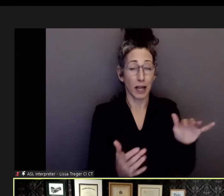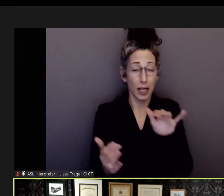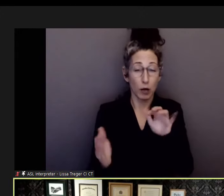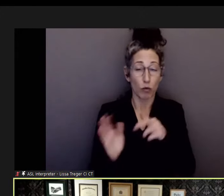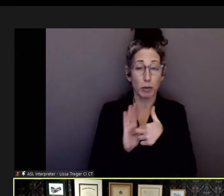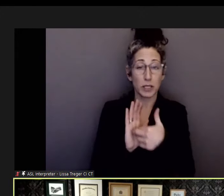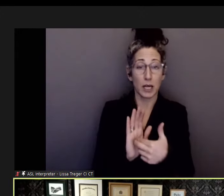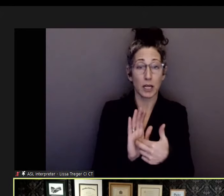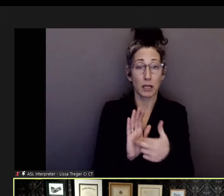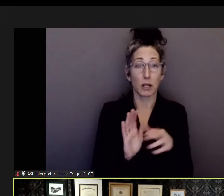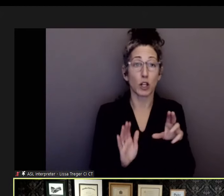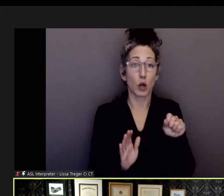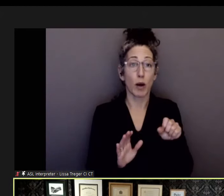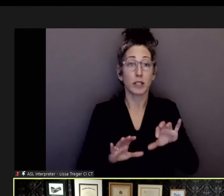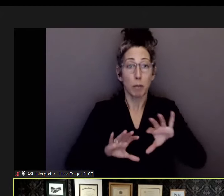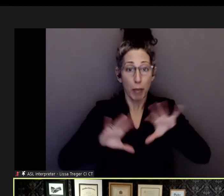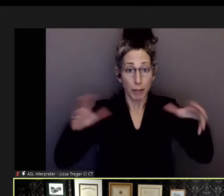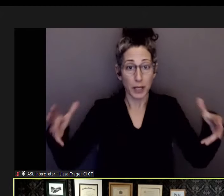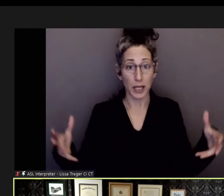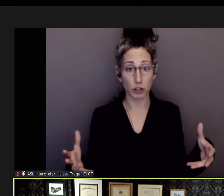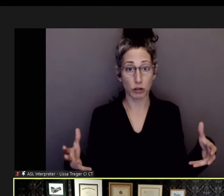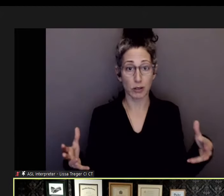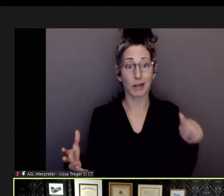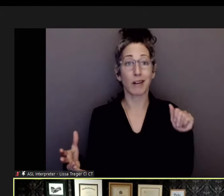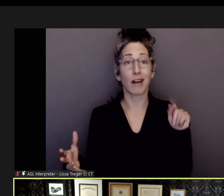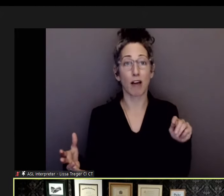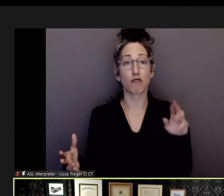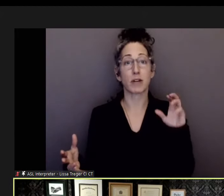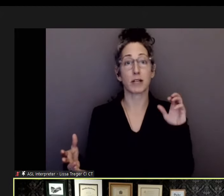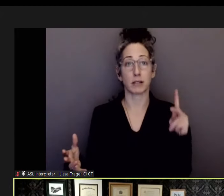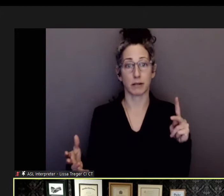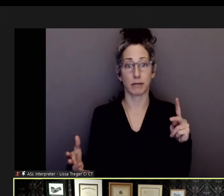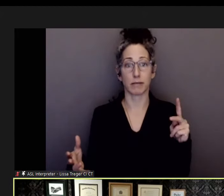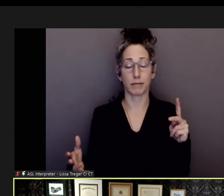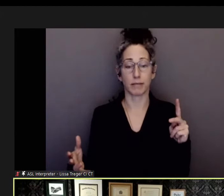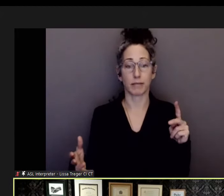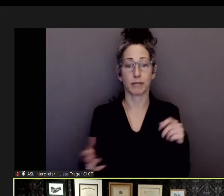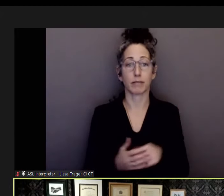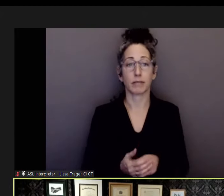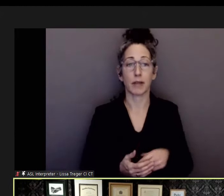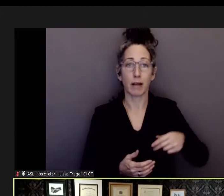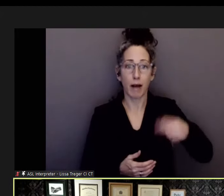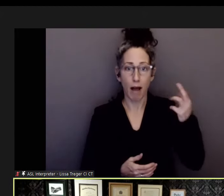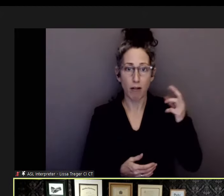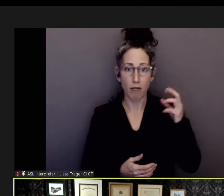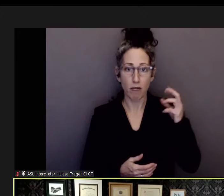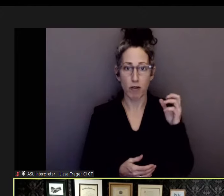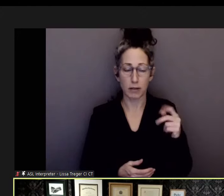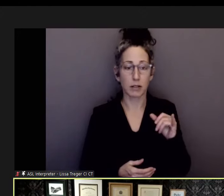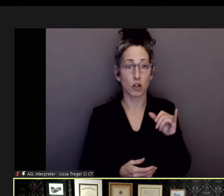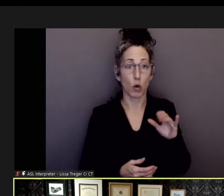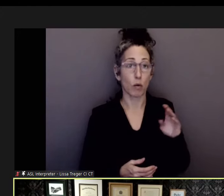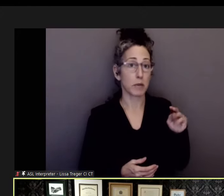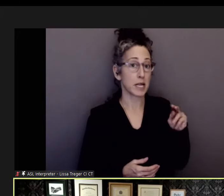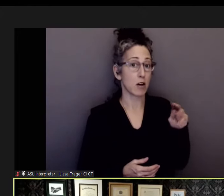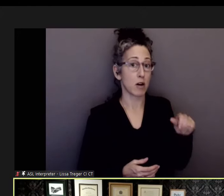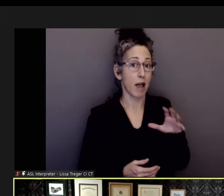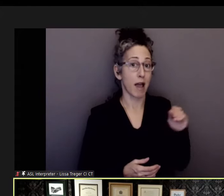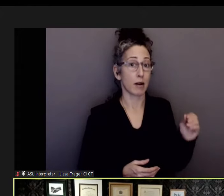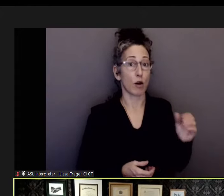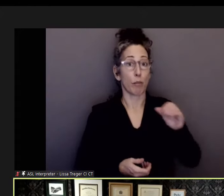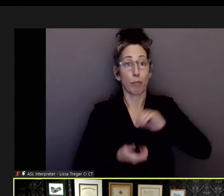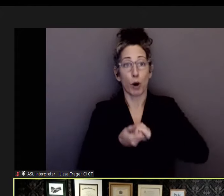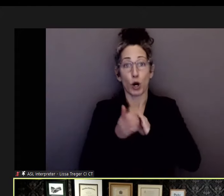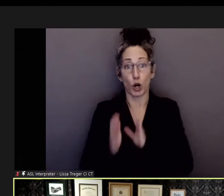US population at risk for COVID-19 disease. And this was a determined effort by Moderna and our partners to